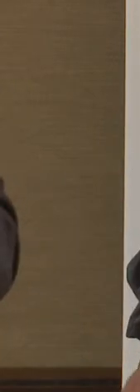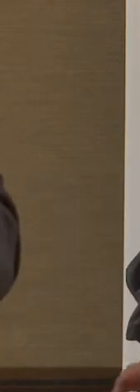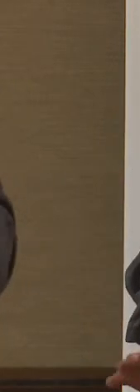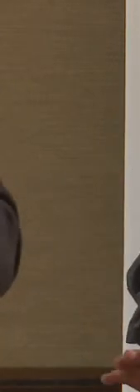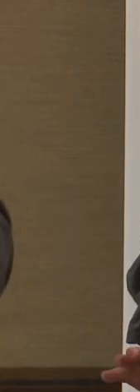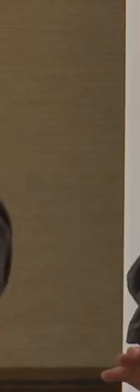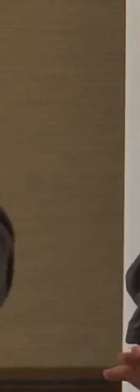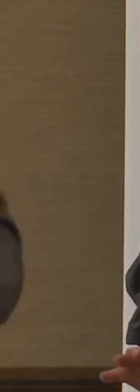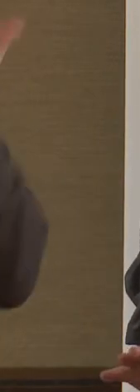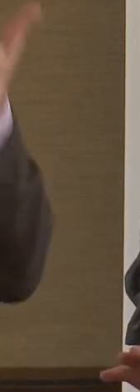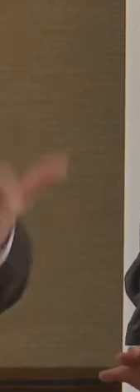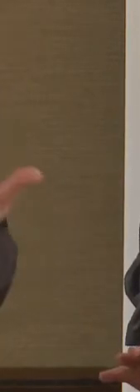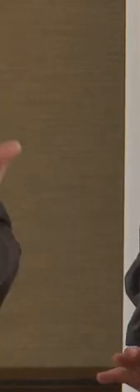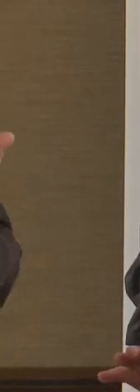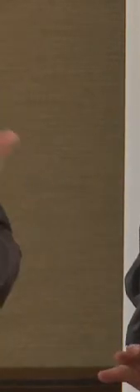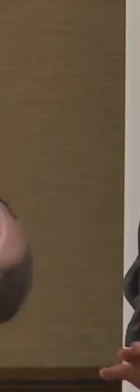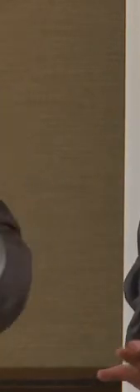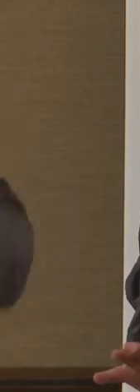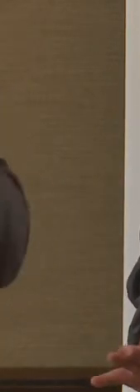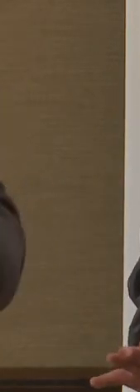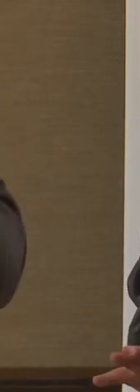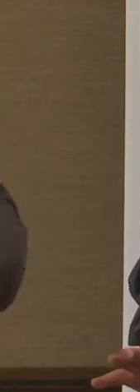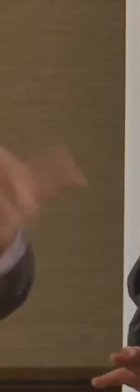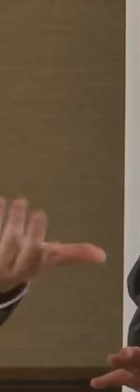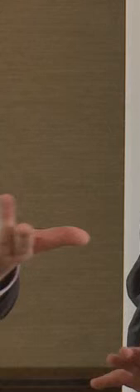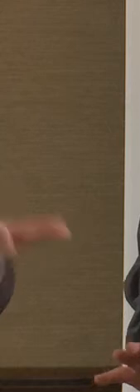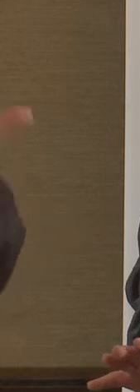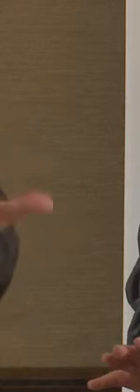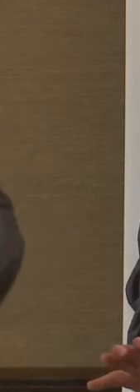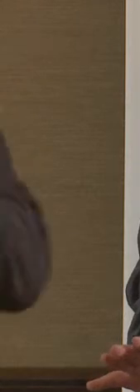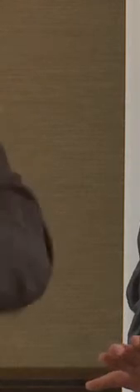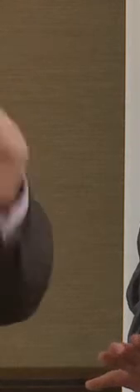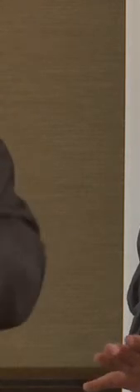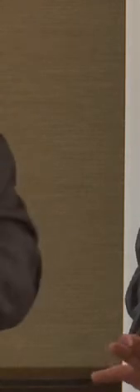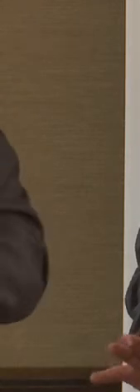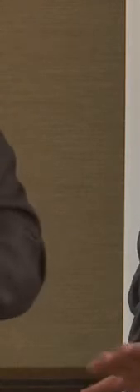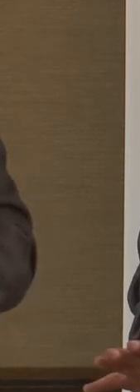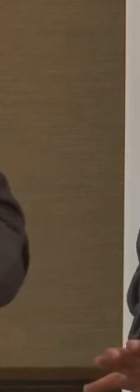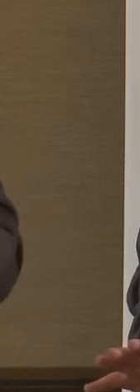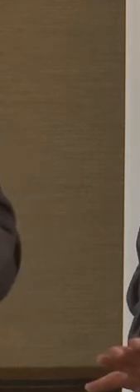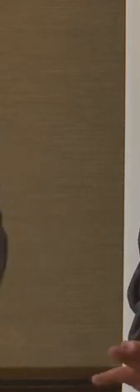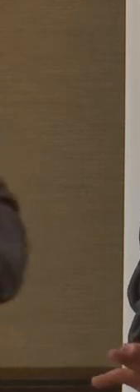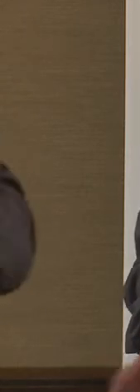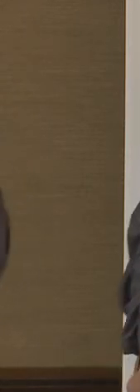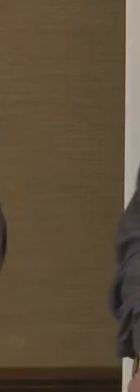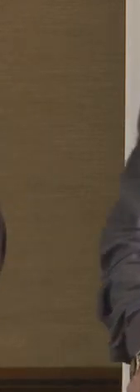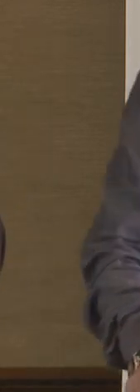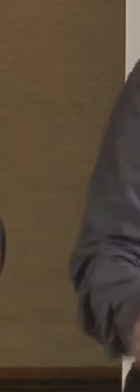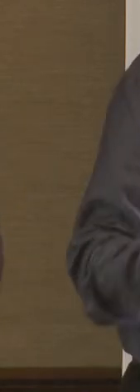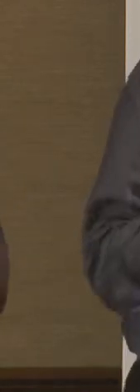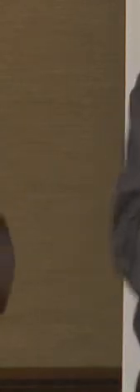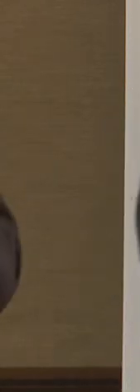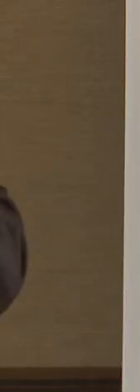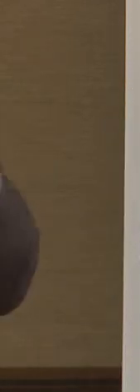that further at the current time. So the current environment I would see as one of both providing challenges, but also